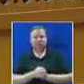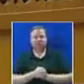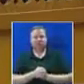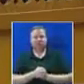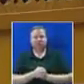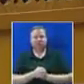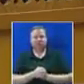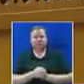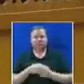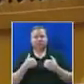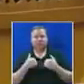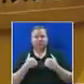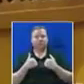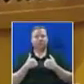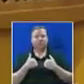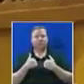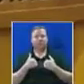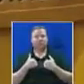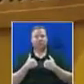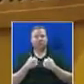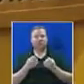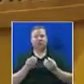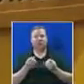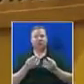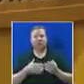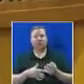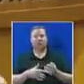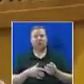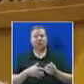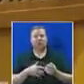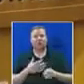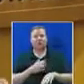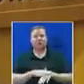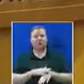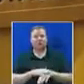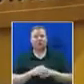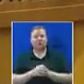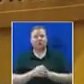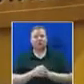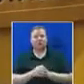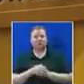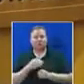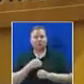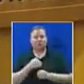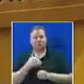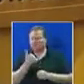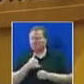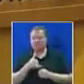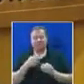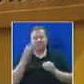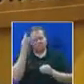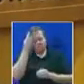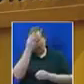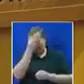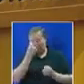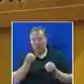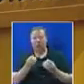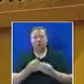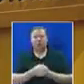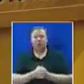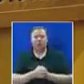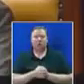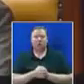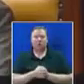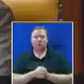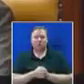lot of time. I've got 40 minutes. So to say I must conclude, you can't dictate to me. I'm still speaking. No, of course, I'm not saying